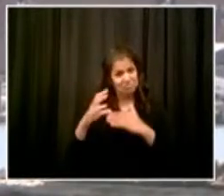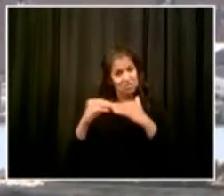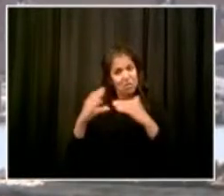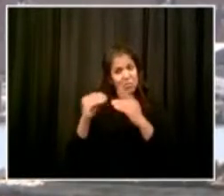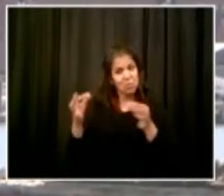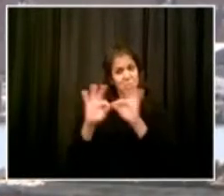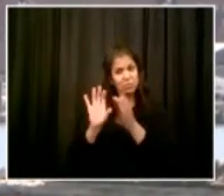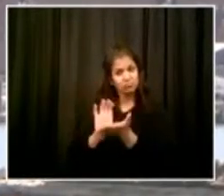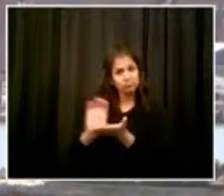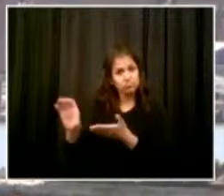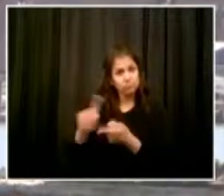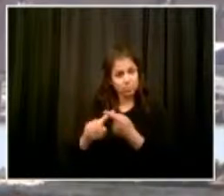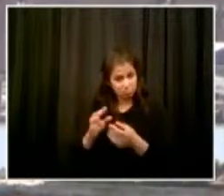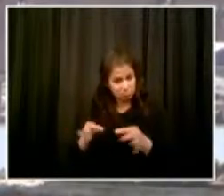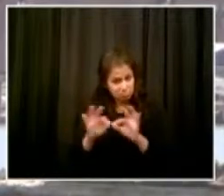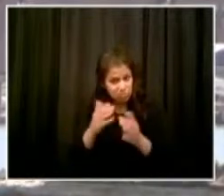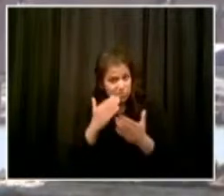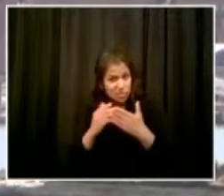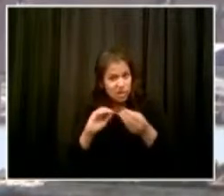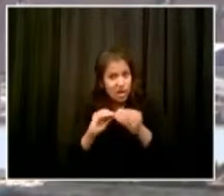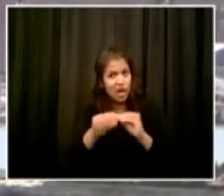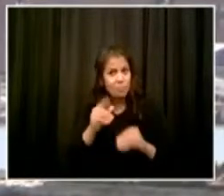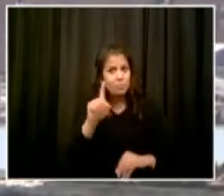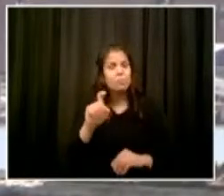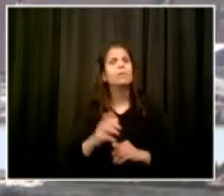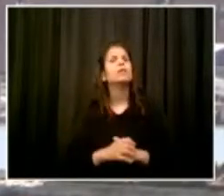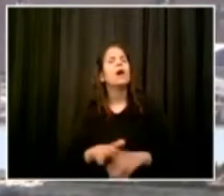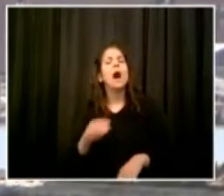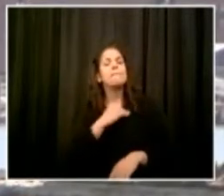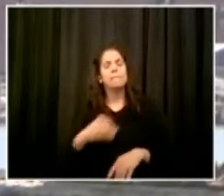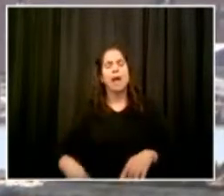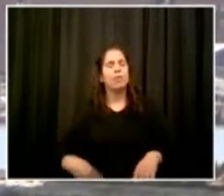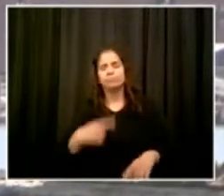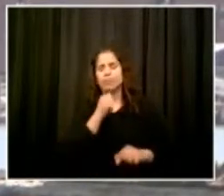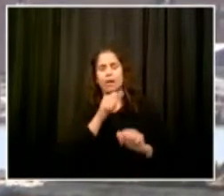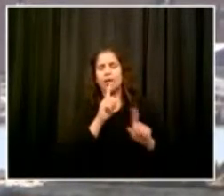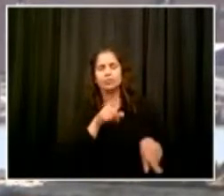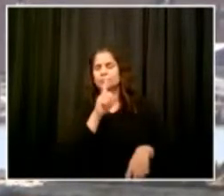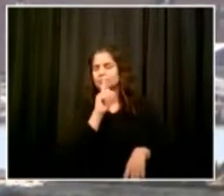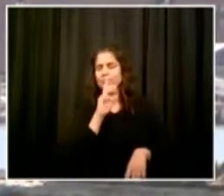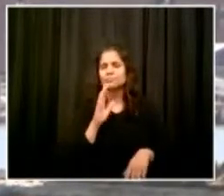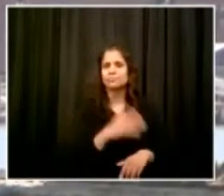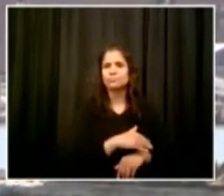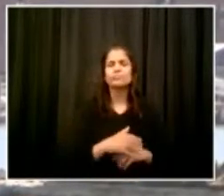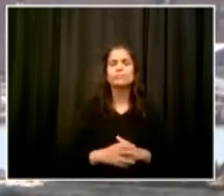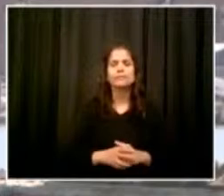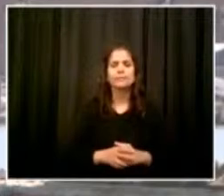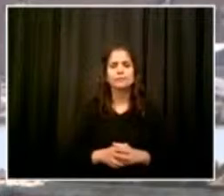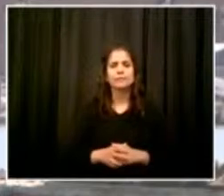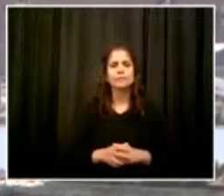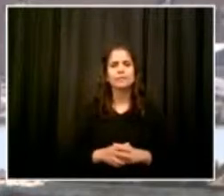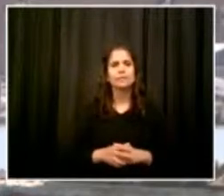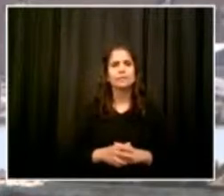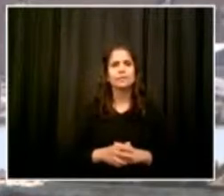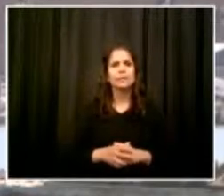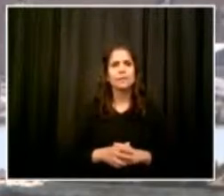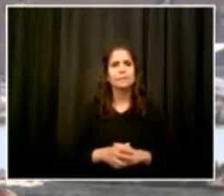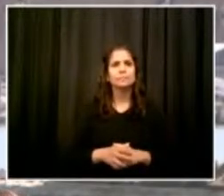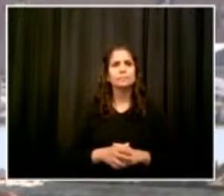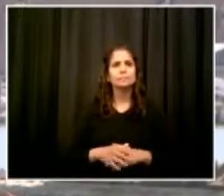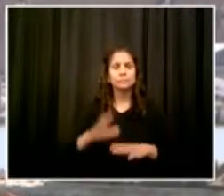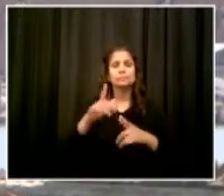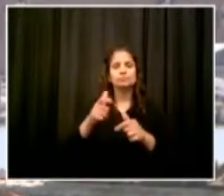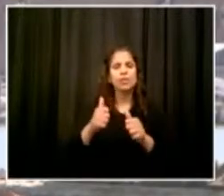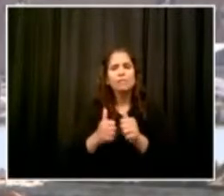today. I wanted to, I guess, follow up on Marcia's question. I know there have been calls to return the summer youth employment program. And then